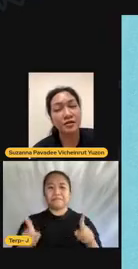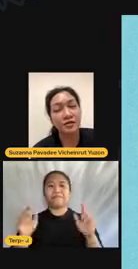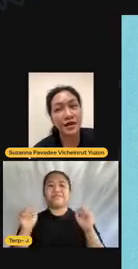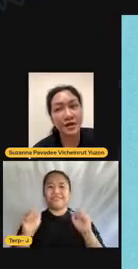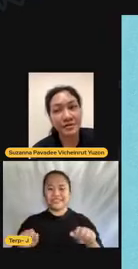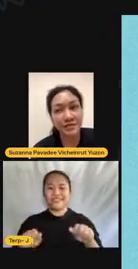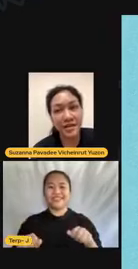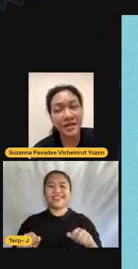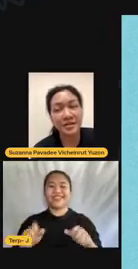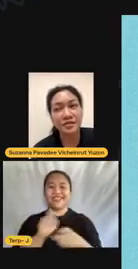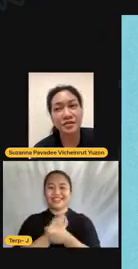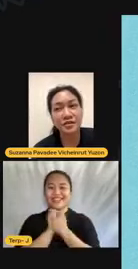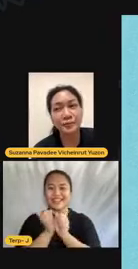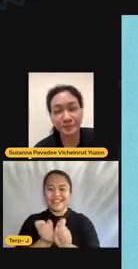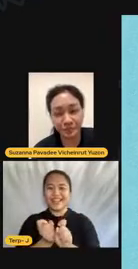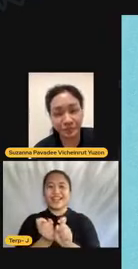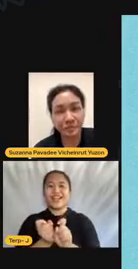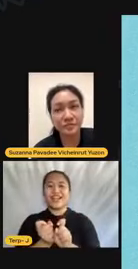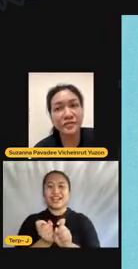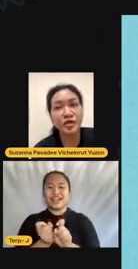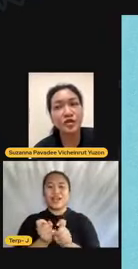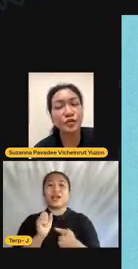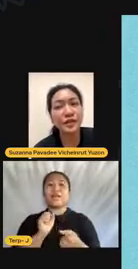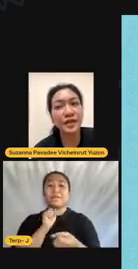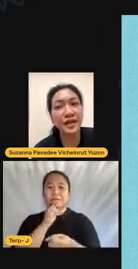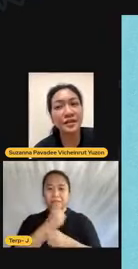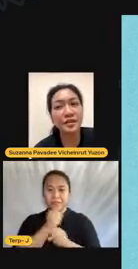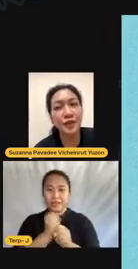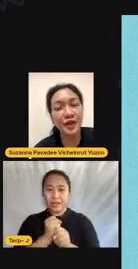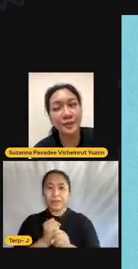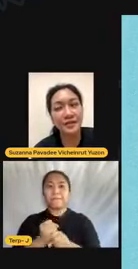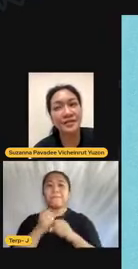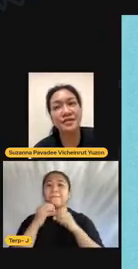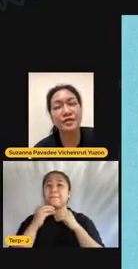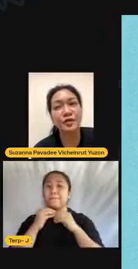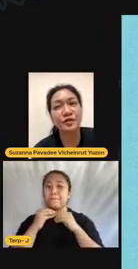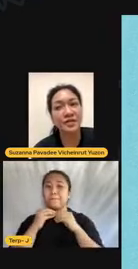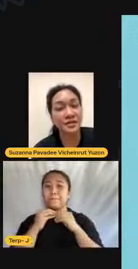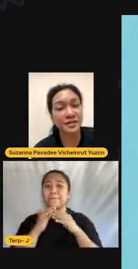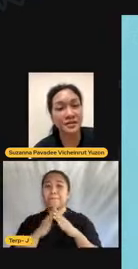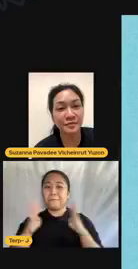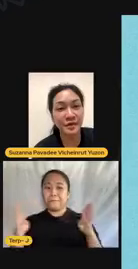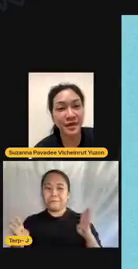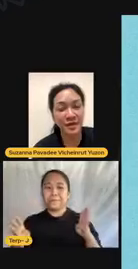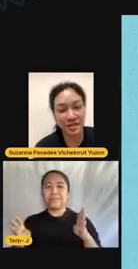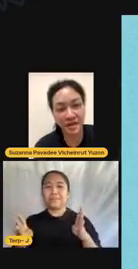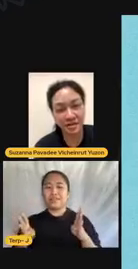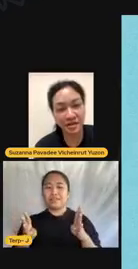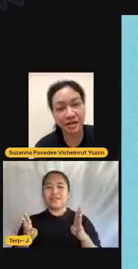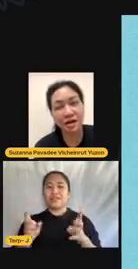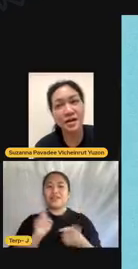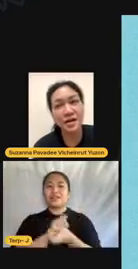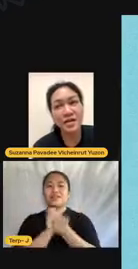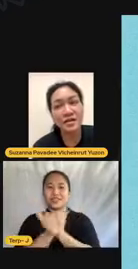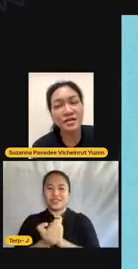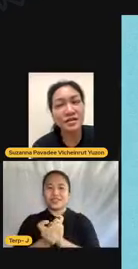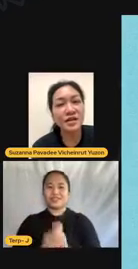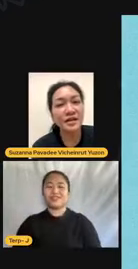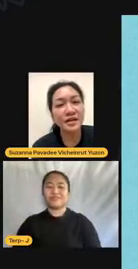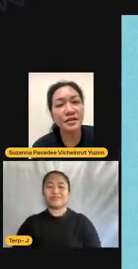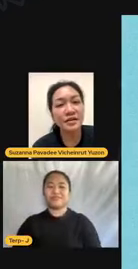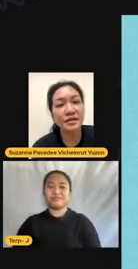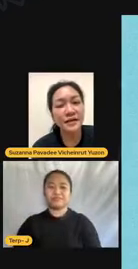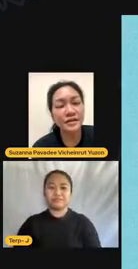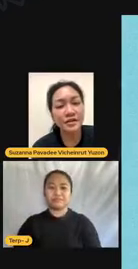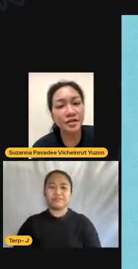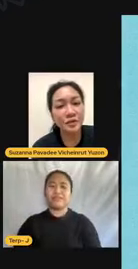like, create a foundation or to really, like, speak about this, or who's going to listen to me? I can't change the law. You know, just